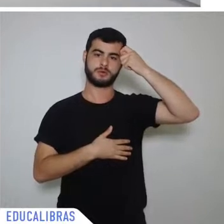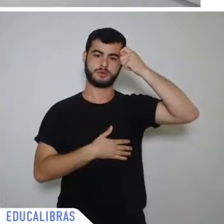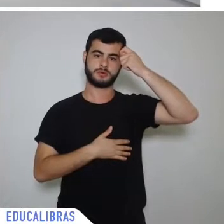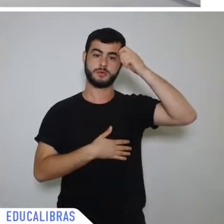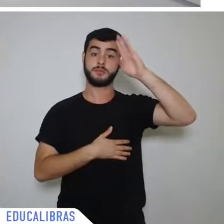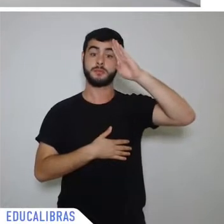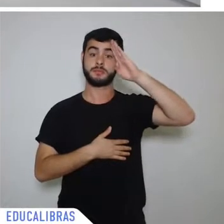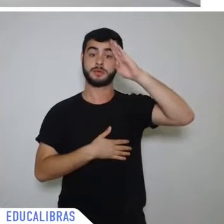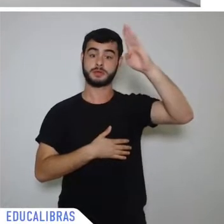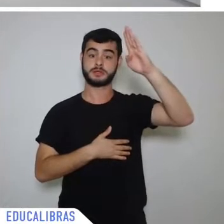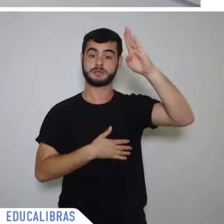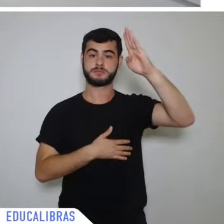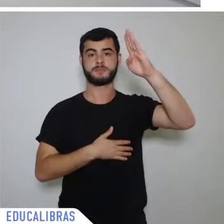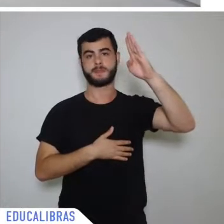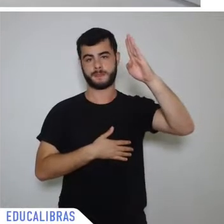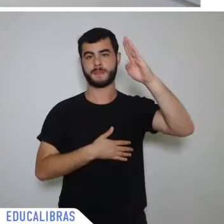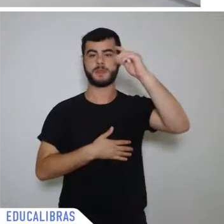and